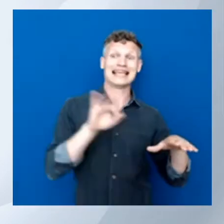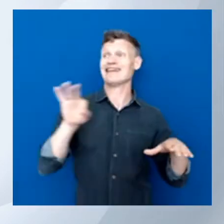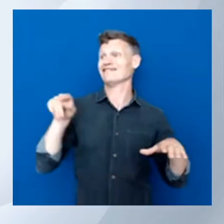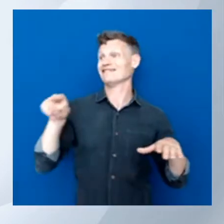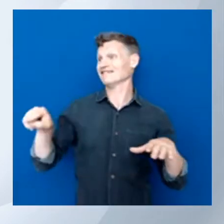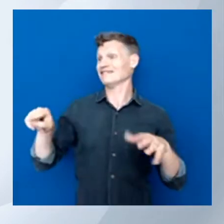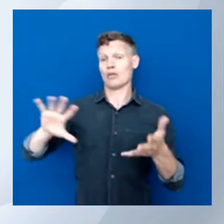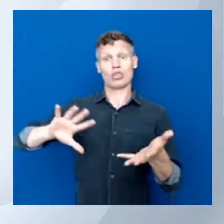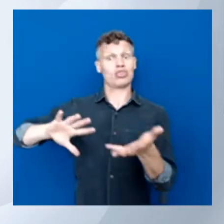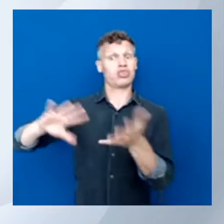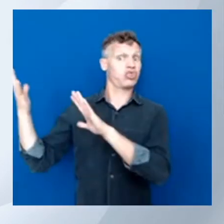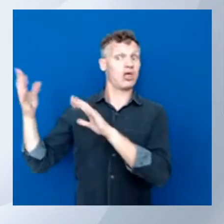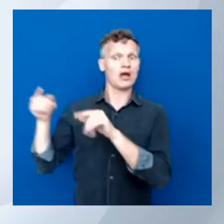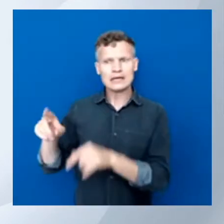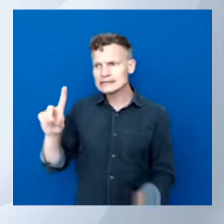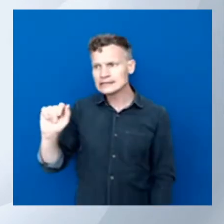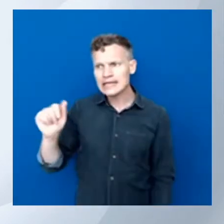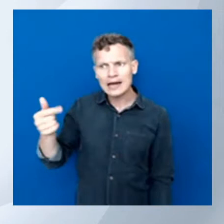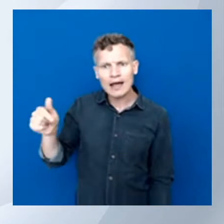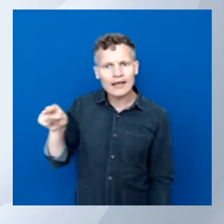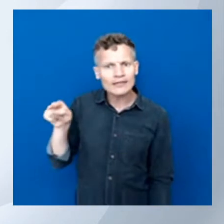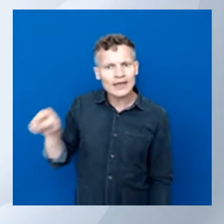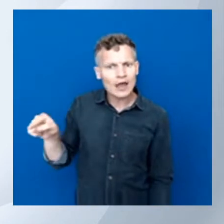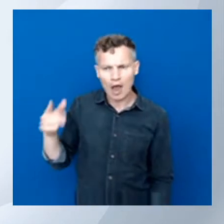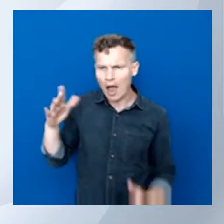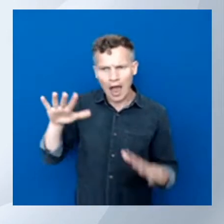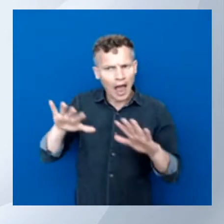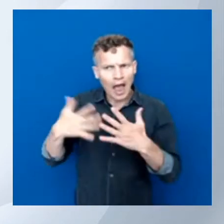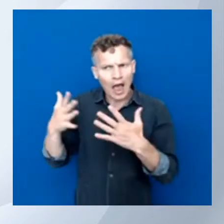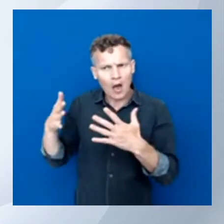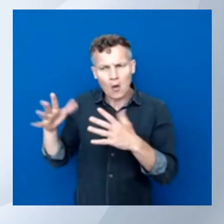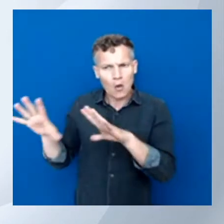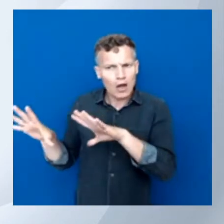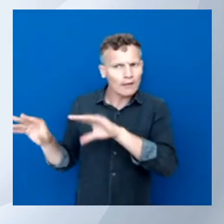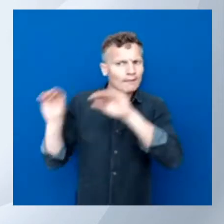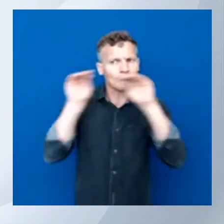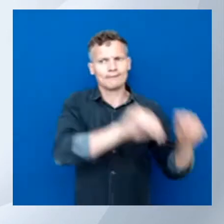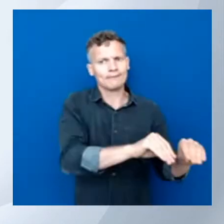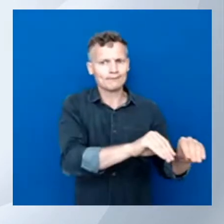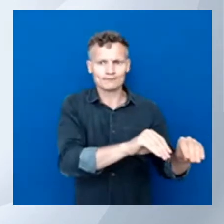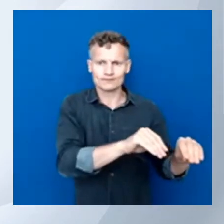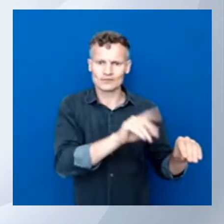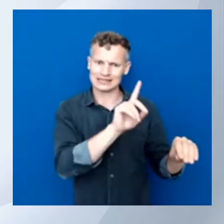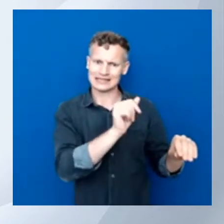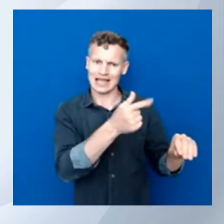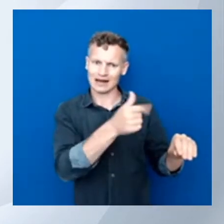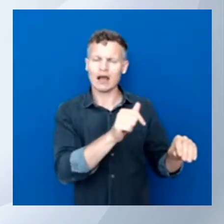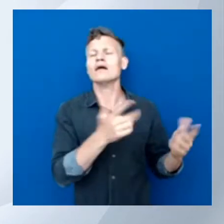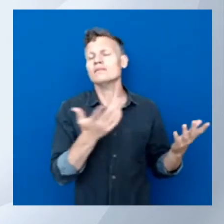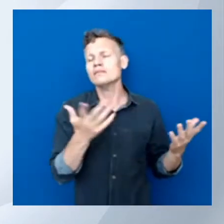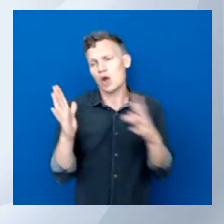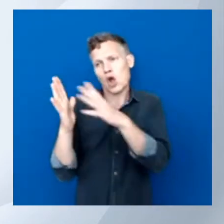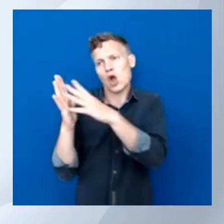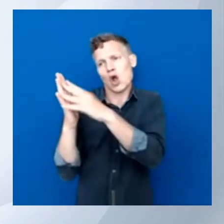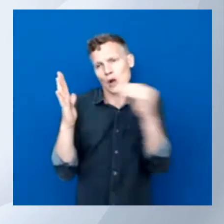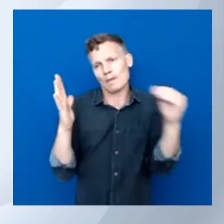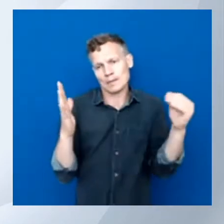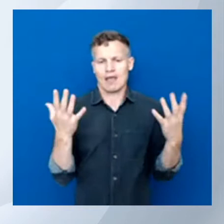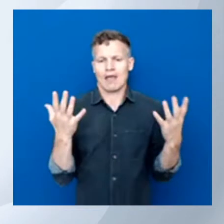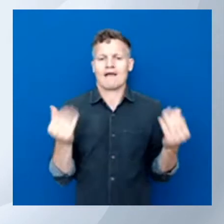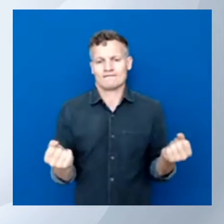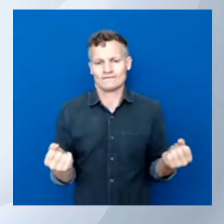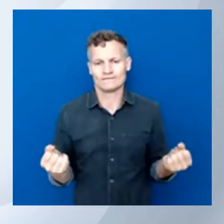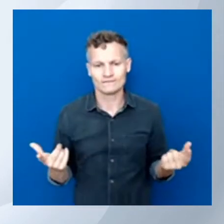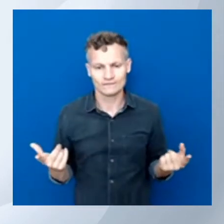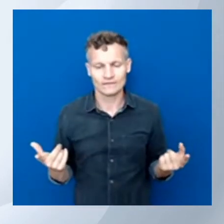also available in region 1? Of course, we have to have copies, and that creates some problems. Region 1 would